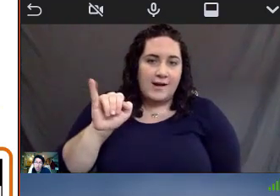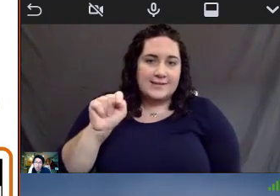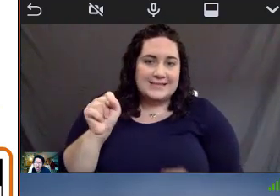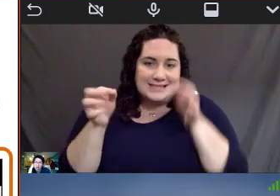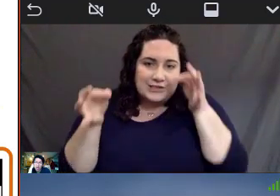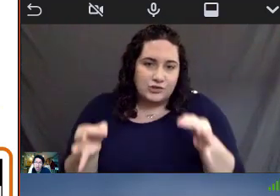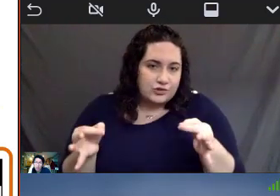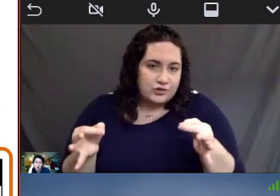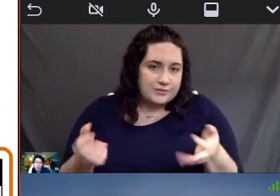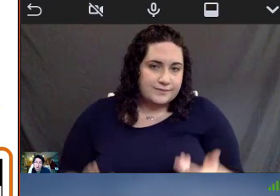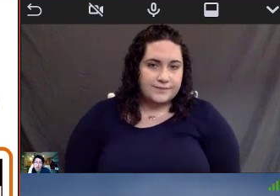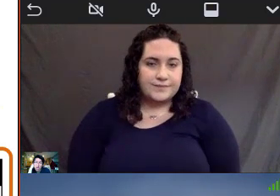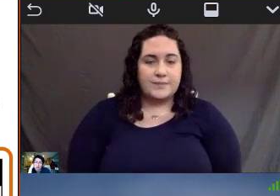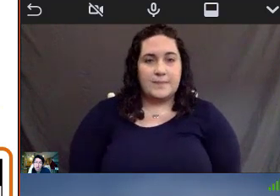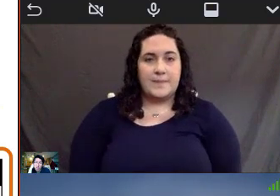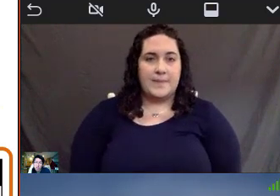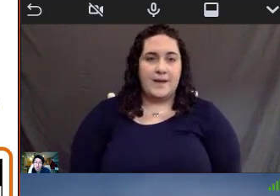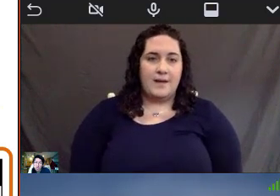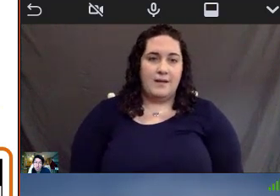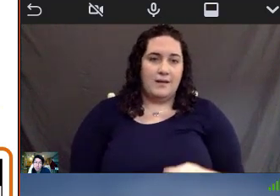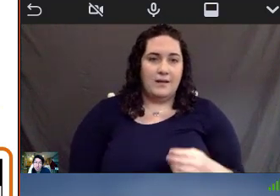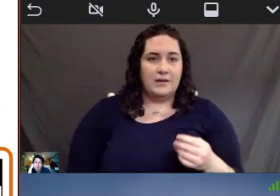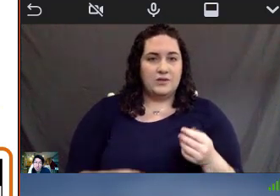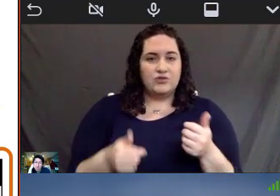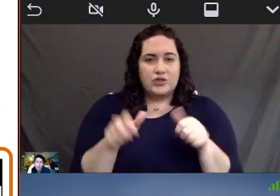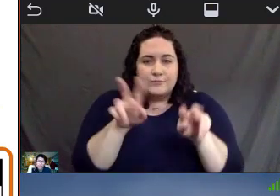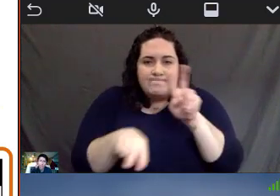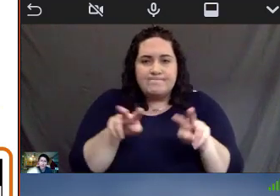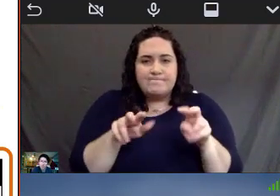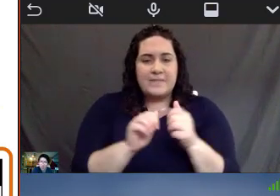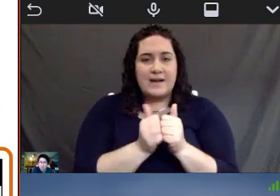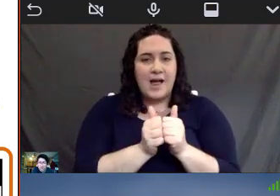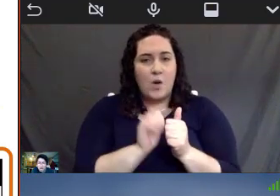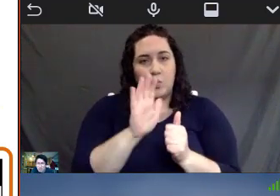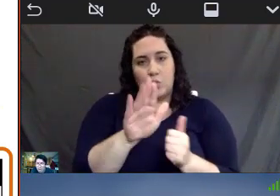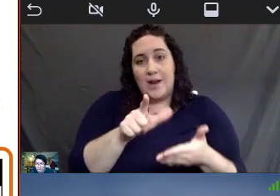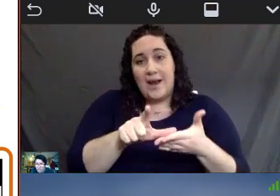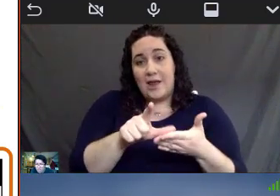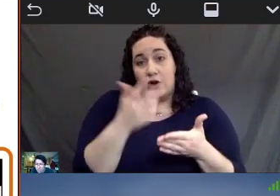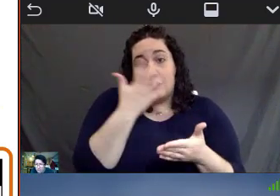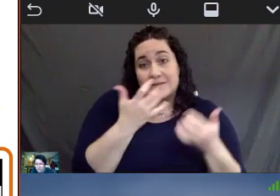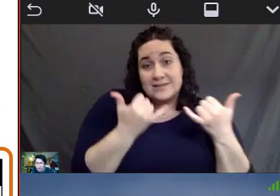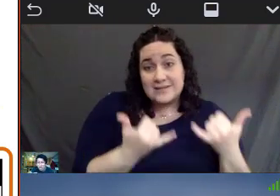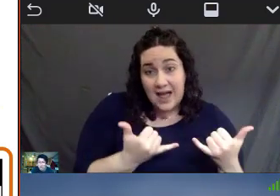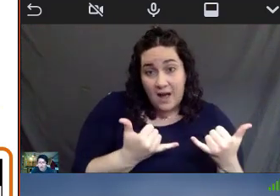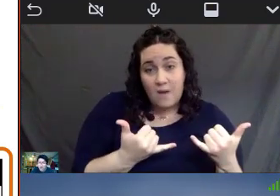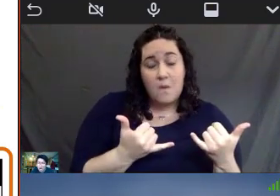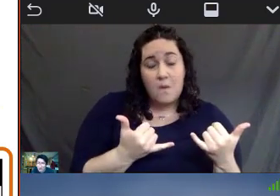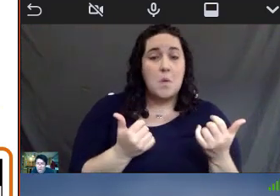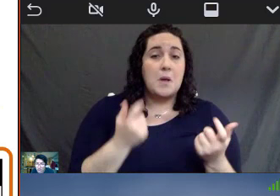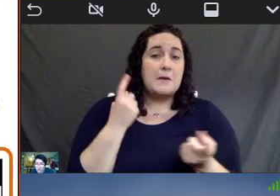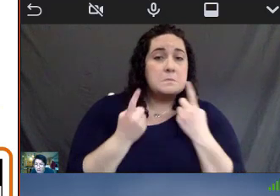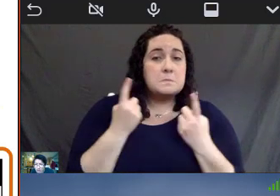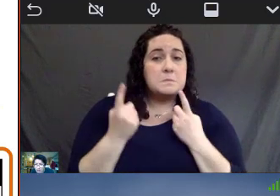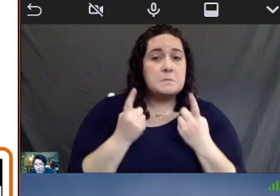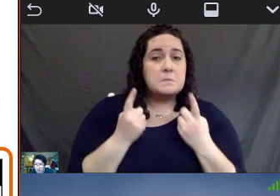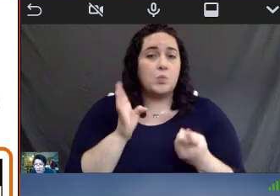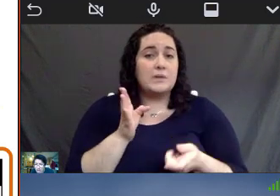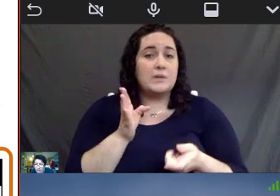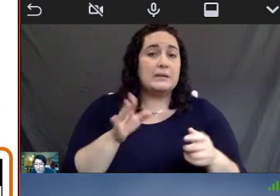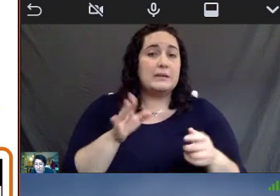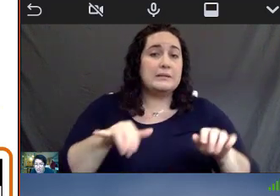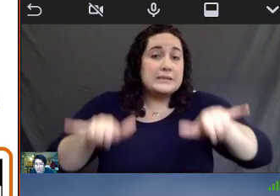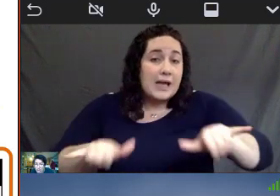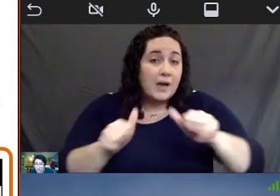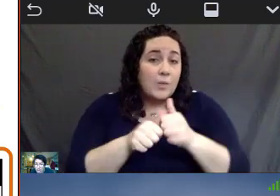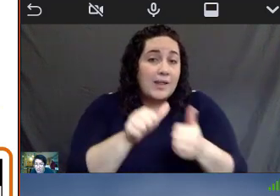grade system. My understanding is that you'll see what your letter grade is, and you can